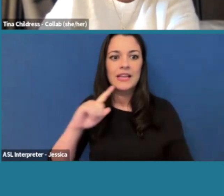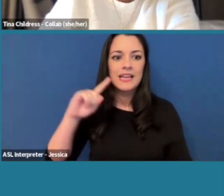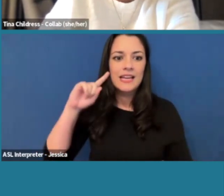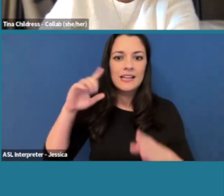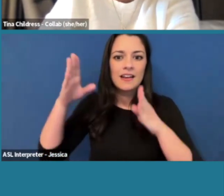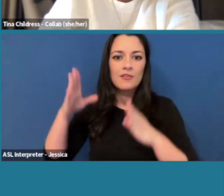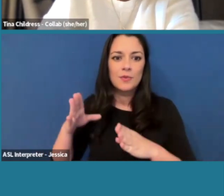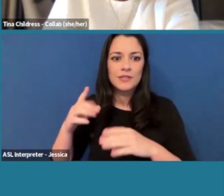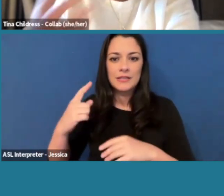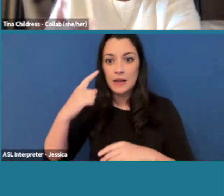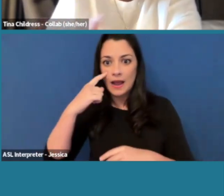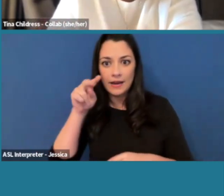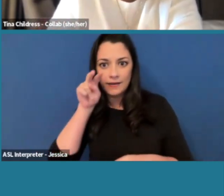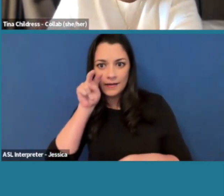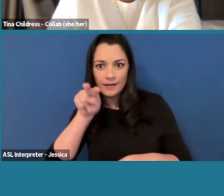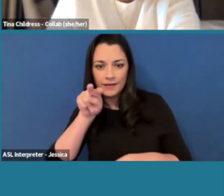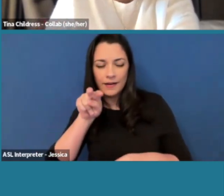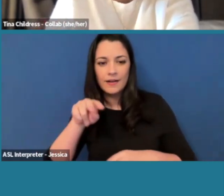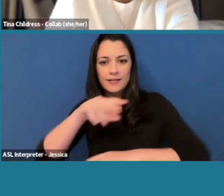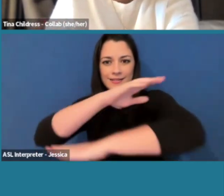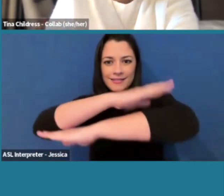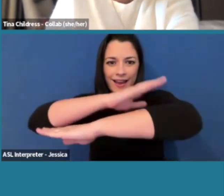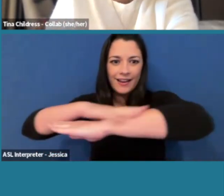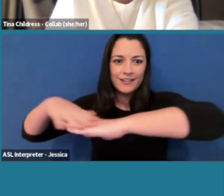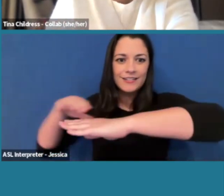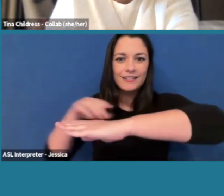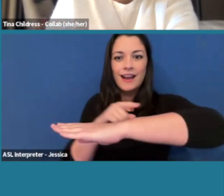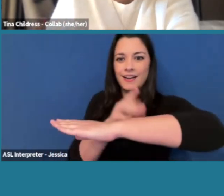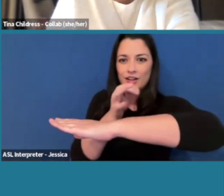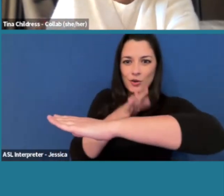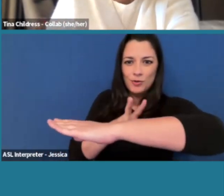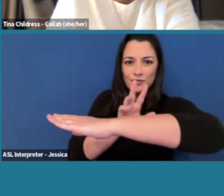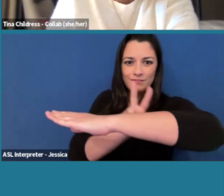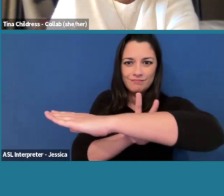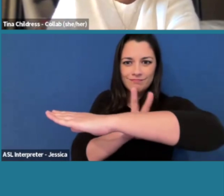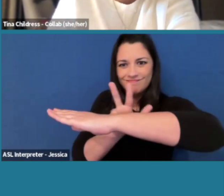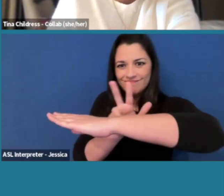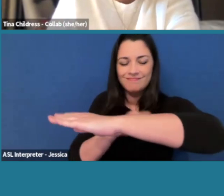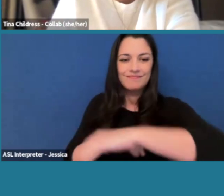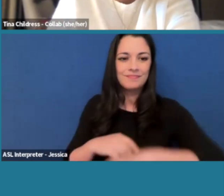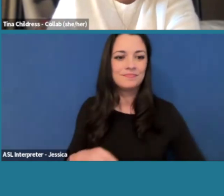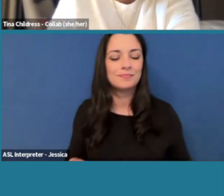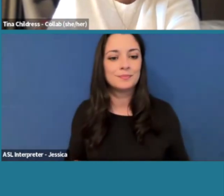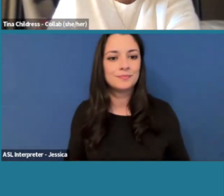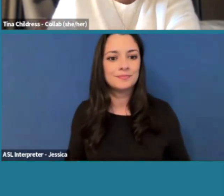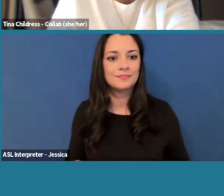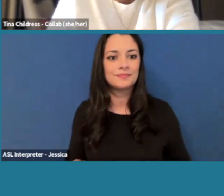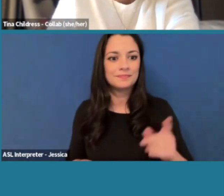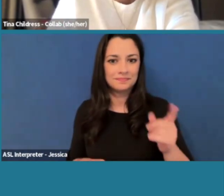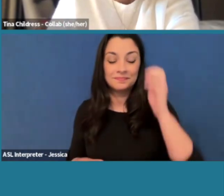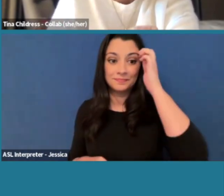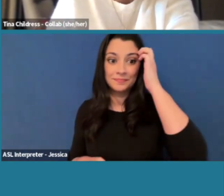Stages and Interpreter. The video credit is to Brittany Castle, a deaf creator of